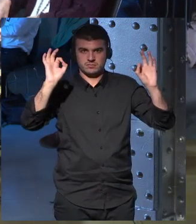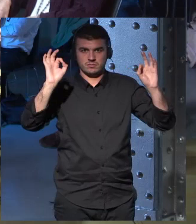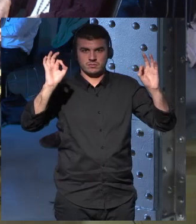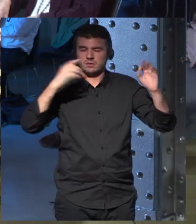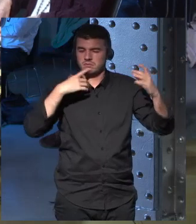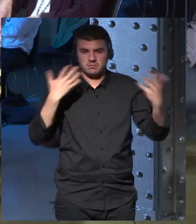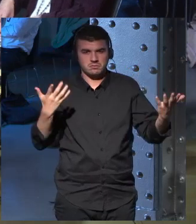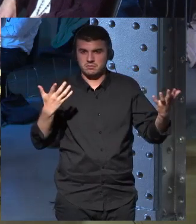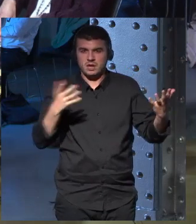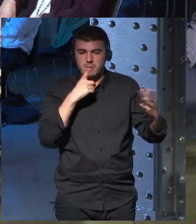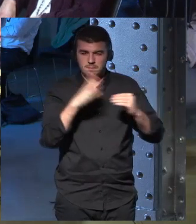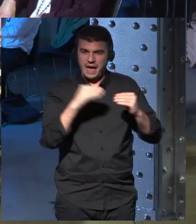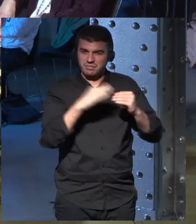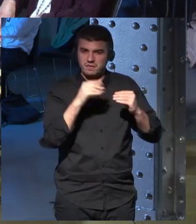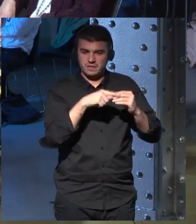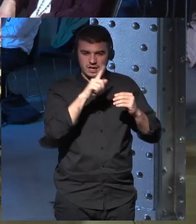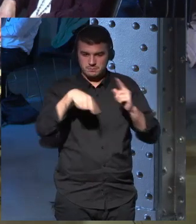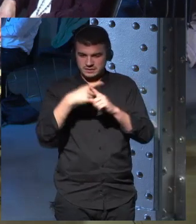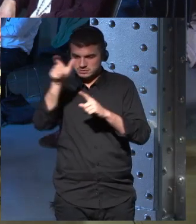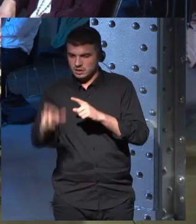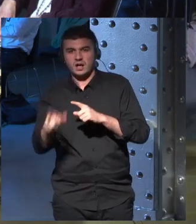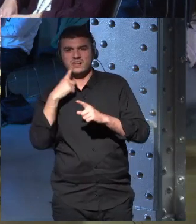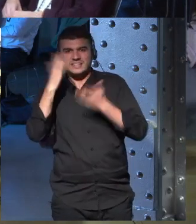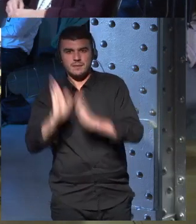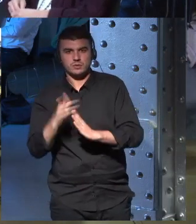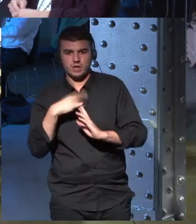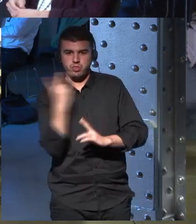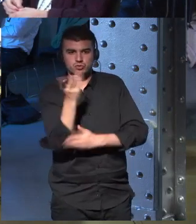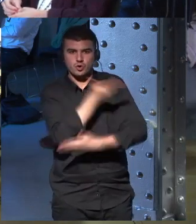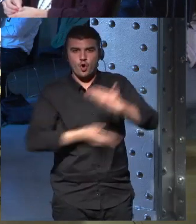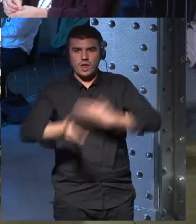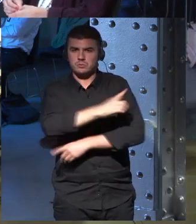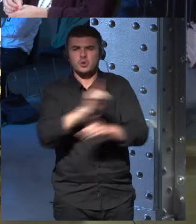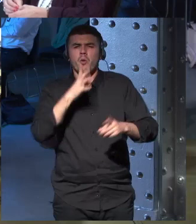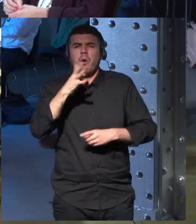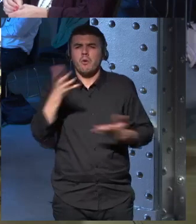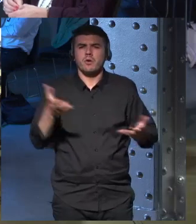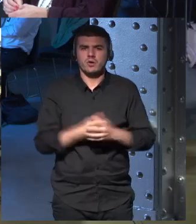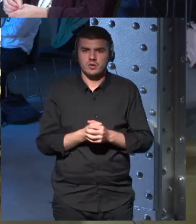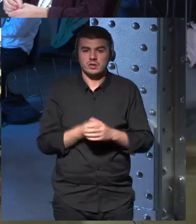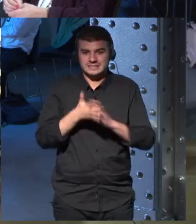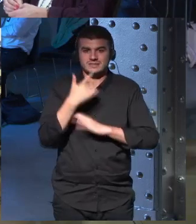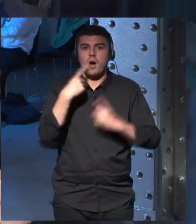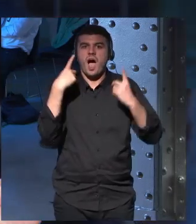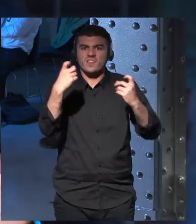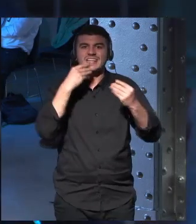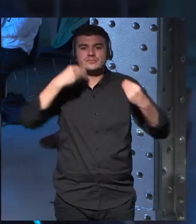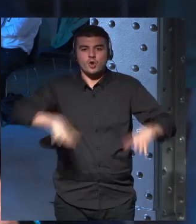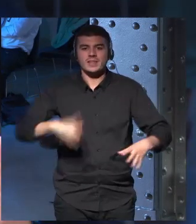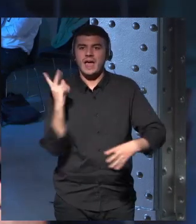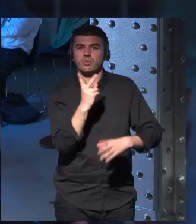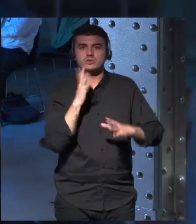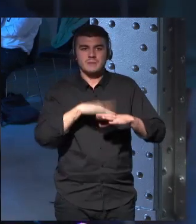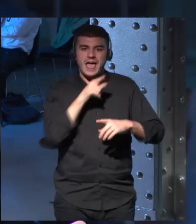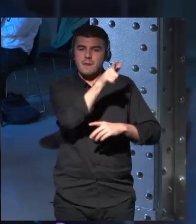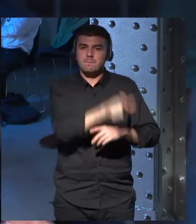the patient and the therapist not collaborate to produce a life story for the patient that may